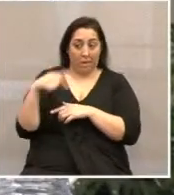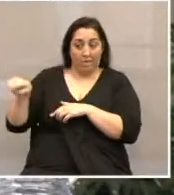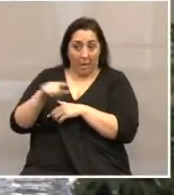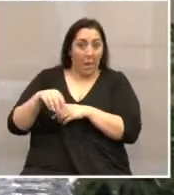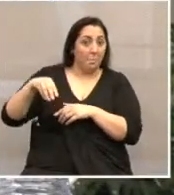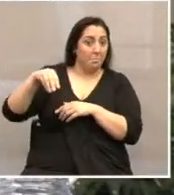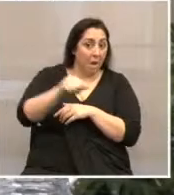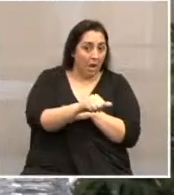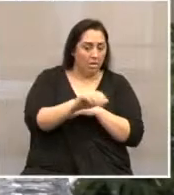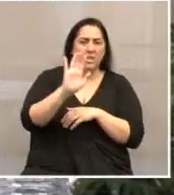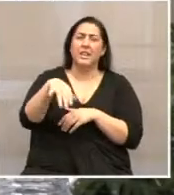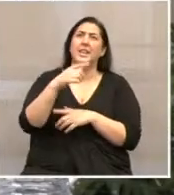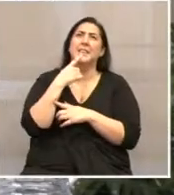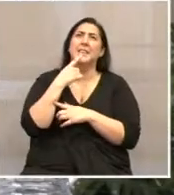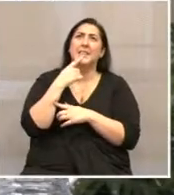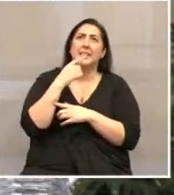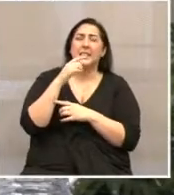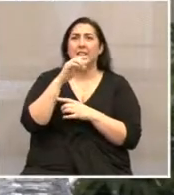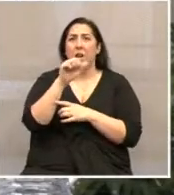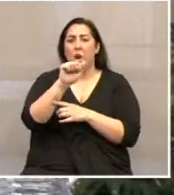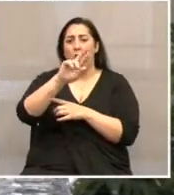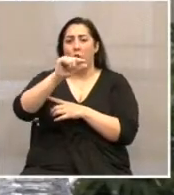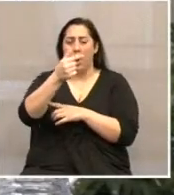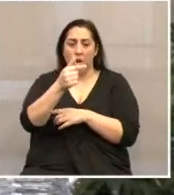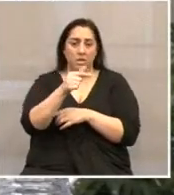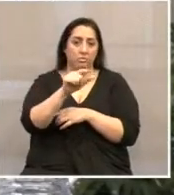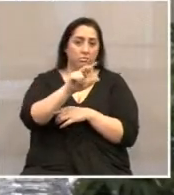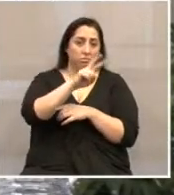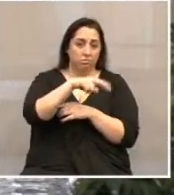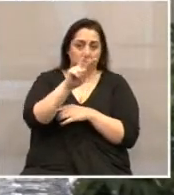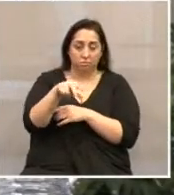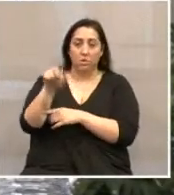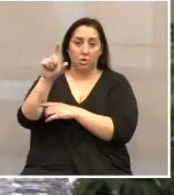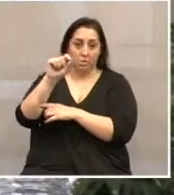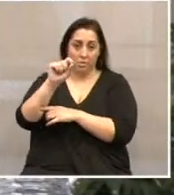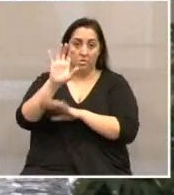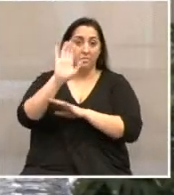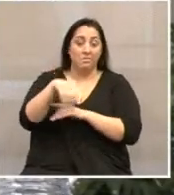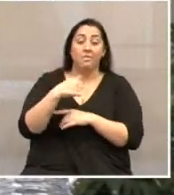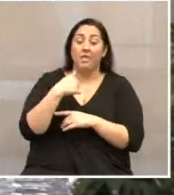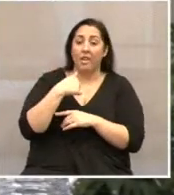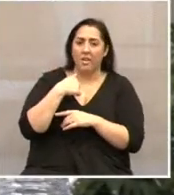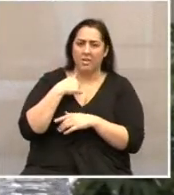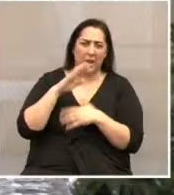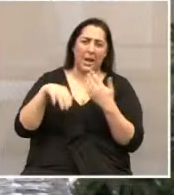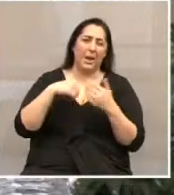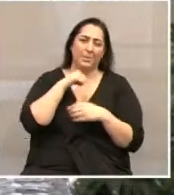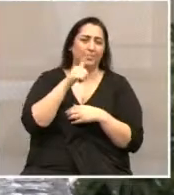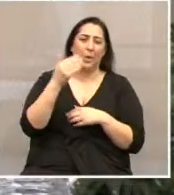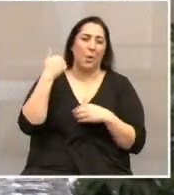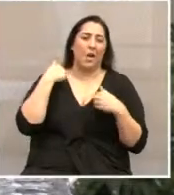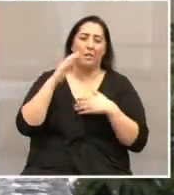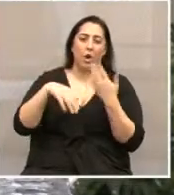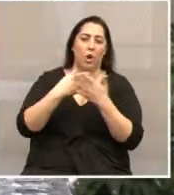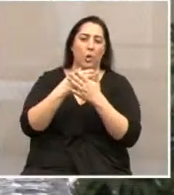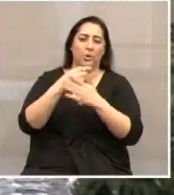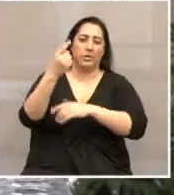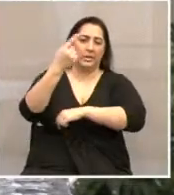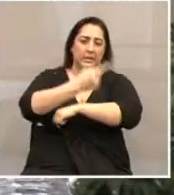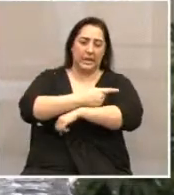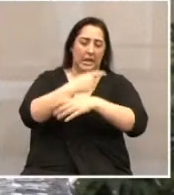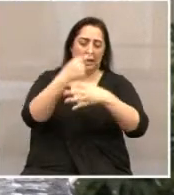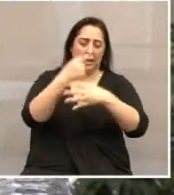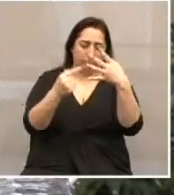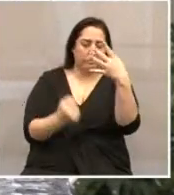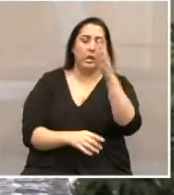August 22nd, 2020. And I don't have all the dates, but there's a study, I think that Andrea will mention